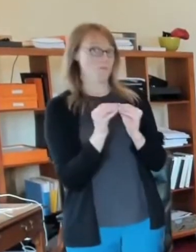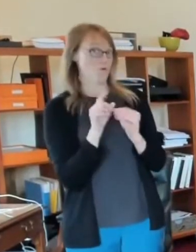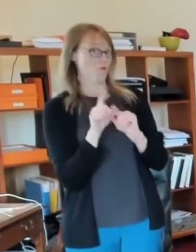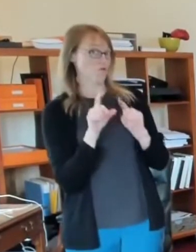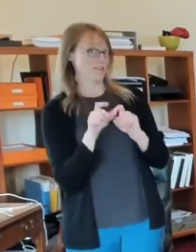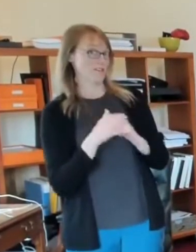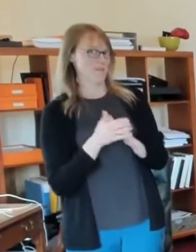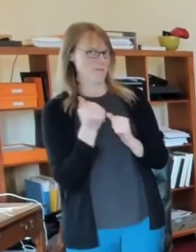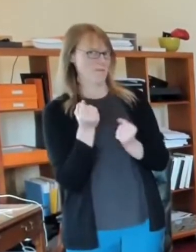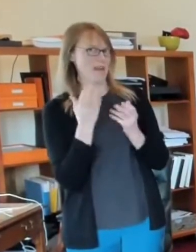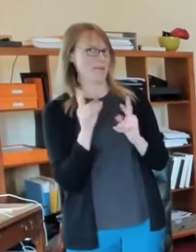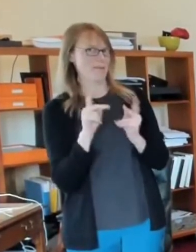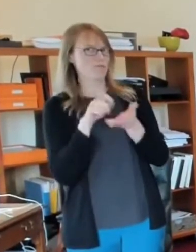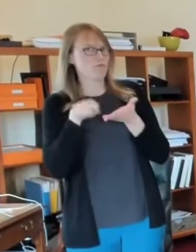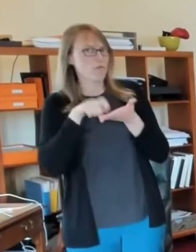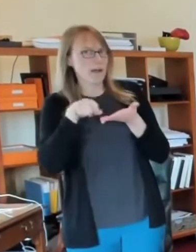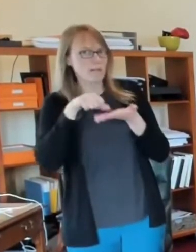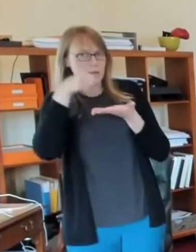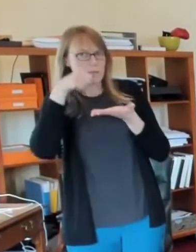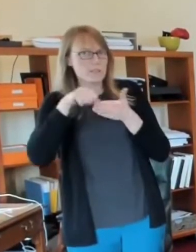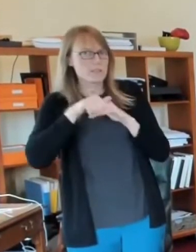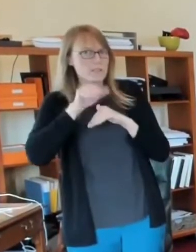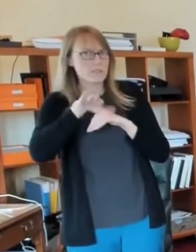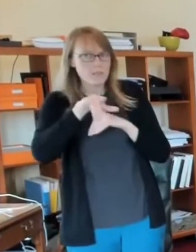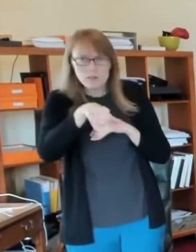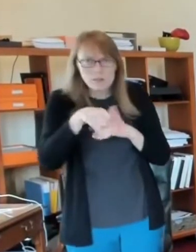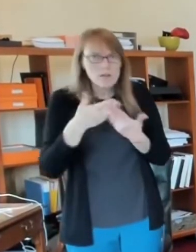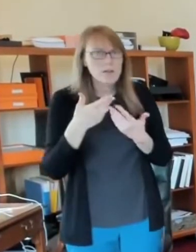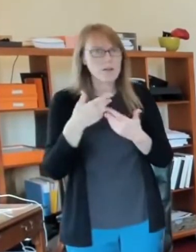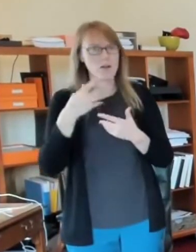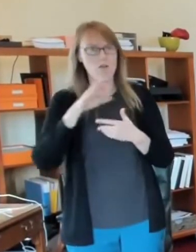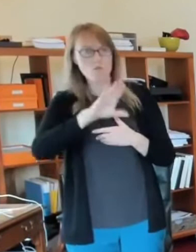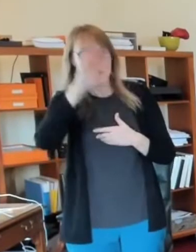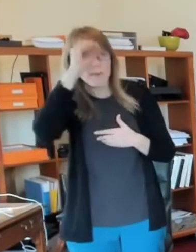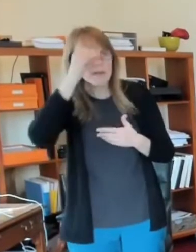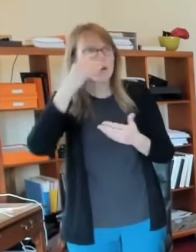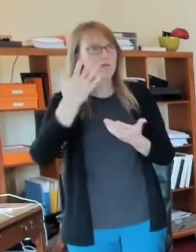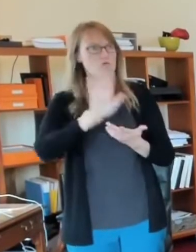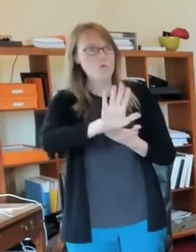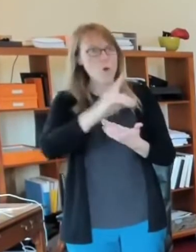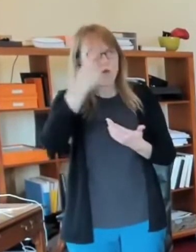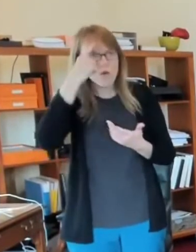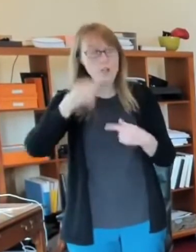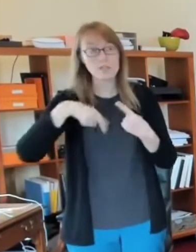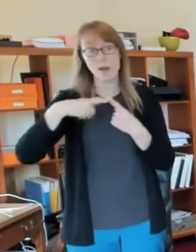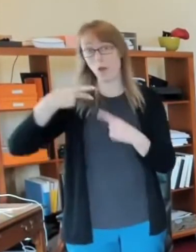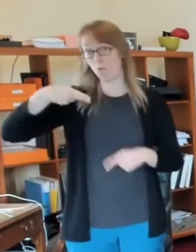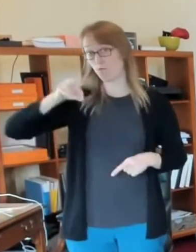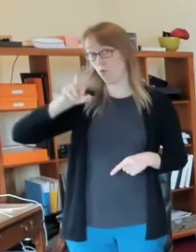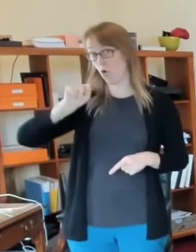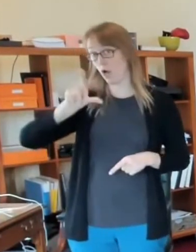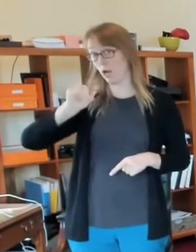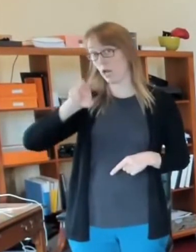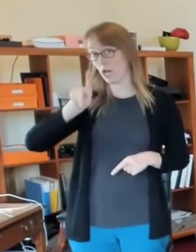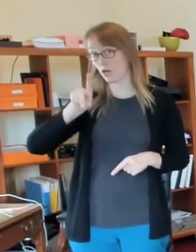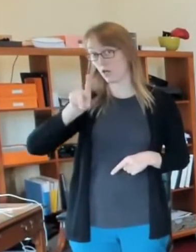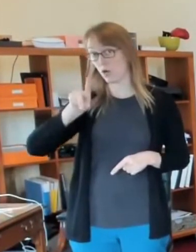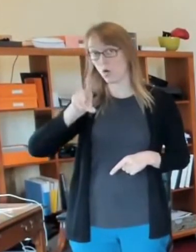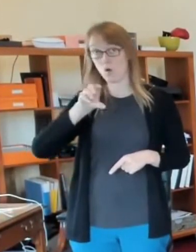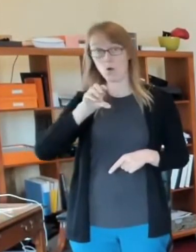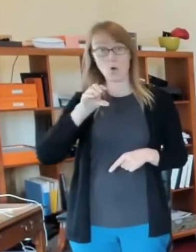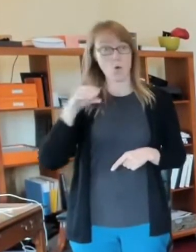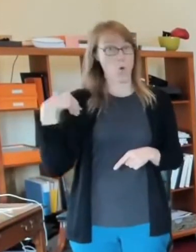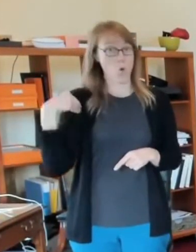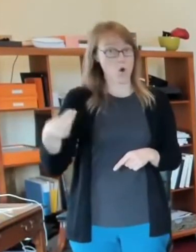in Portland, Oregon, and asking if you, or if there are any conversations at all about asking for federal